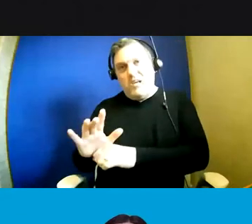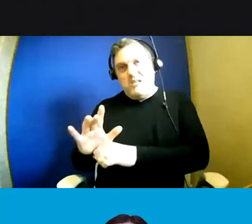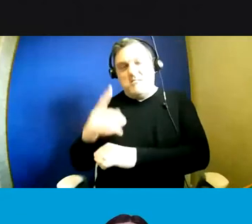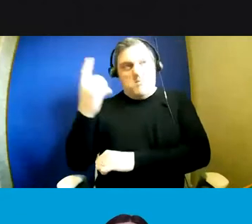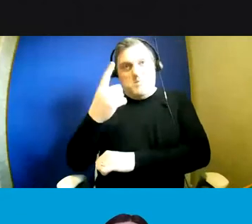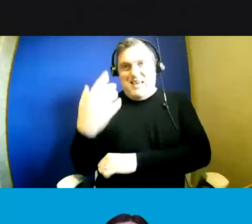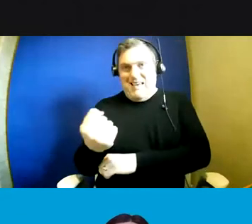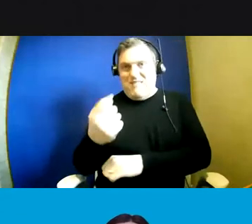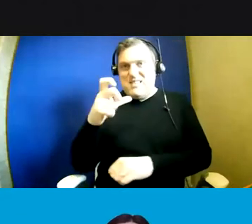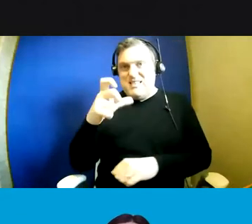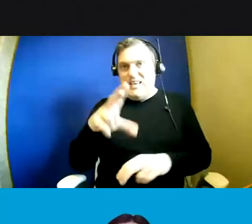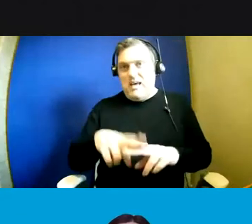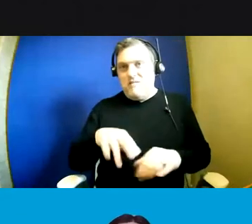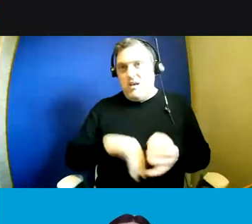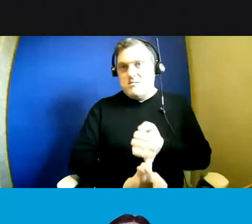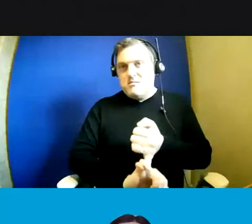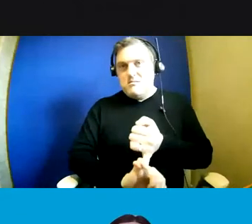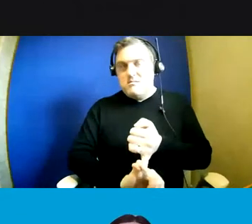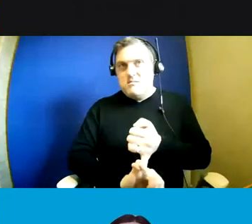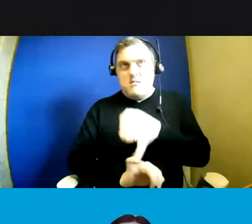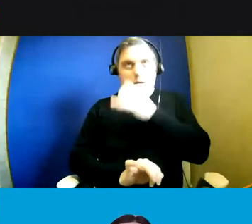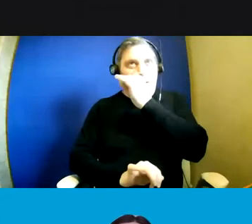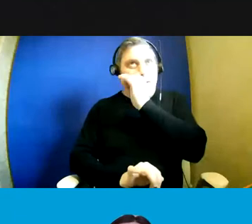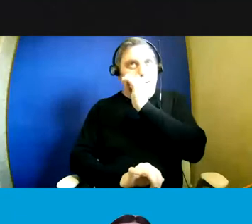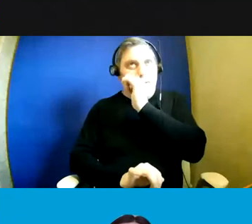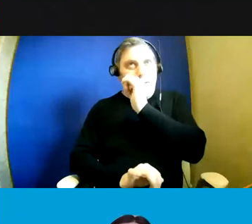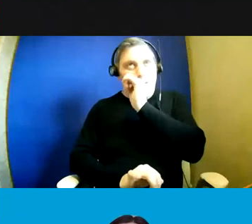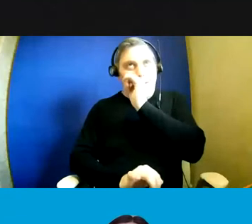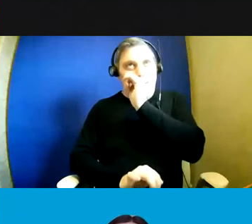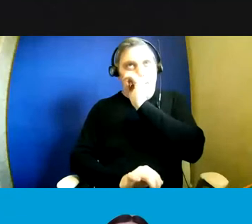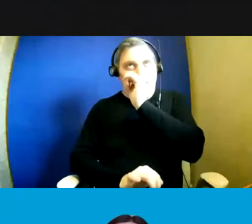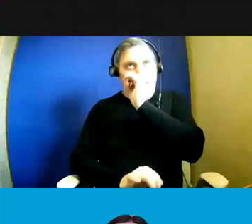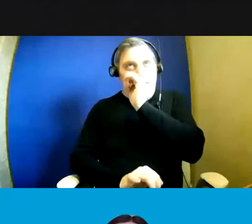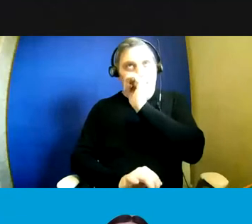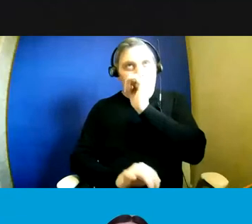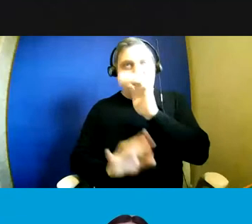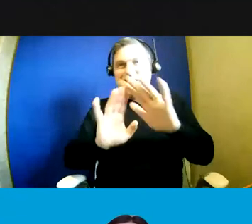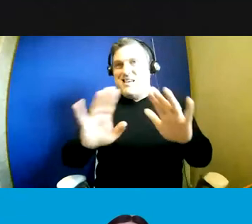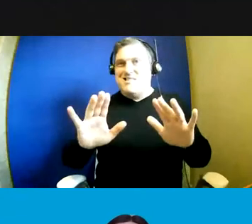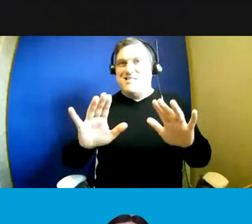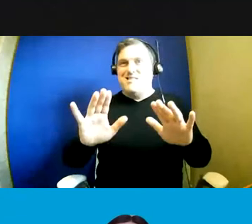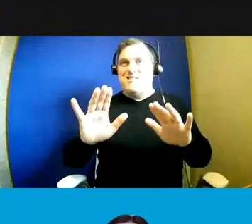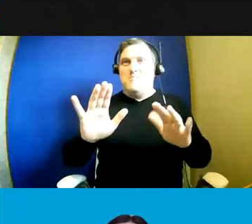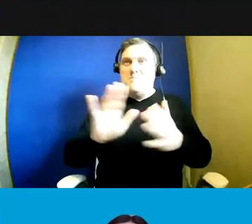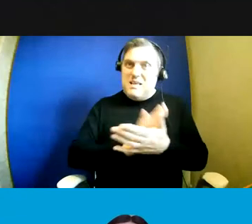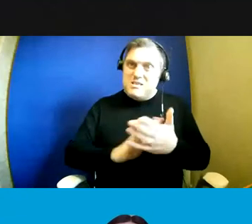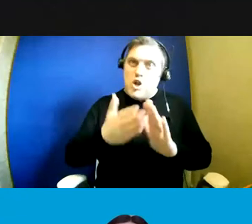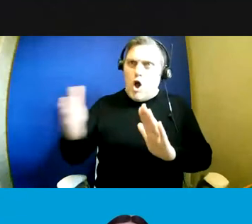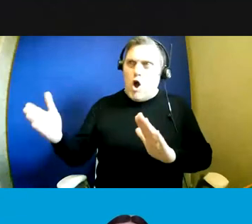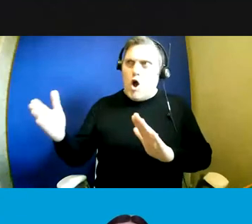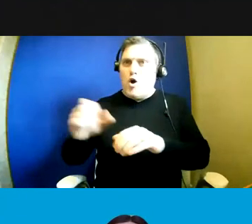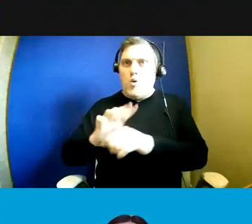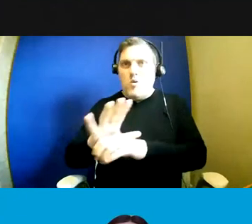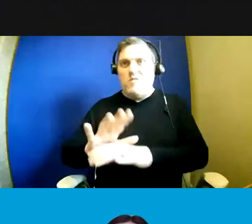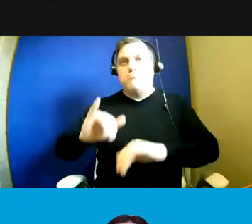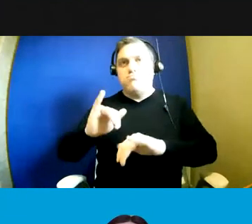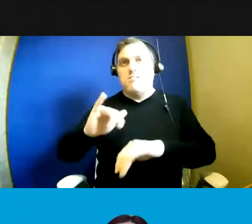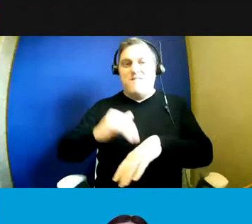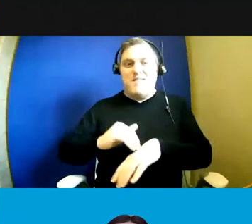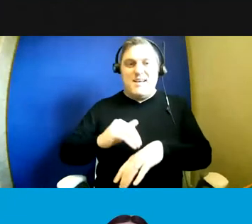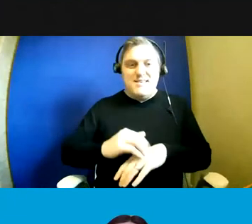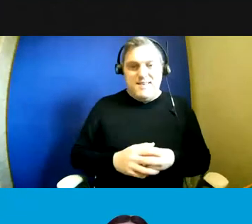CFS and it doesn't help them to manage the long COVID well? Mm-hmm. Yes, well, I'll make a start